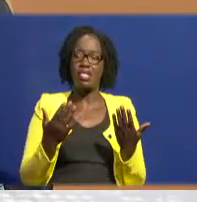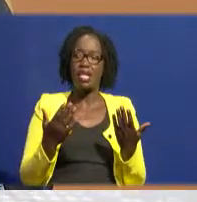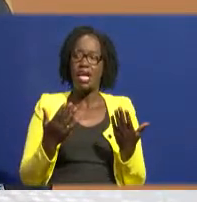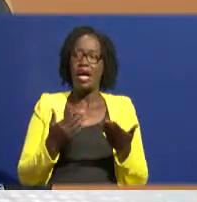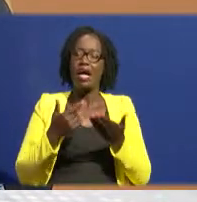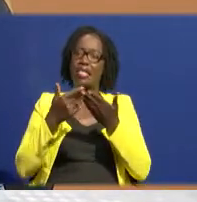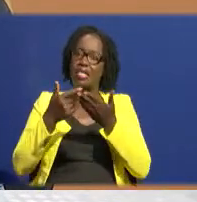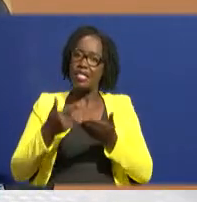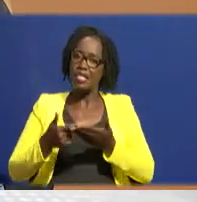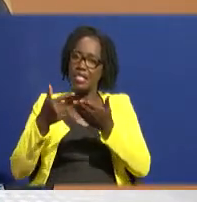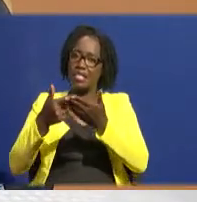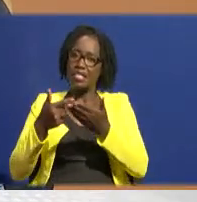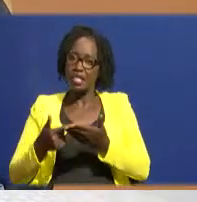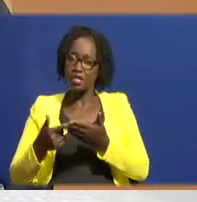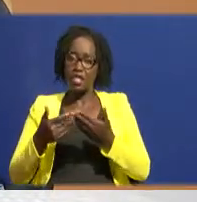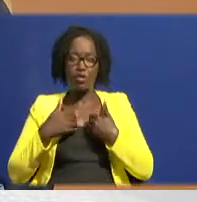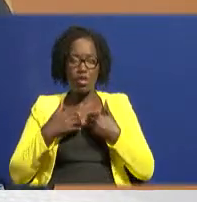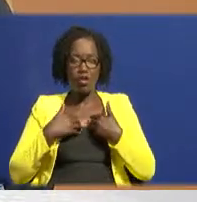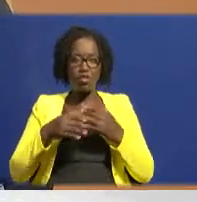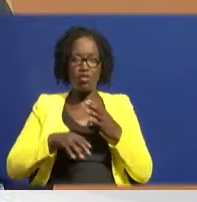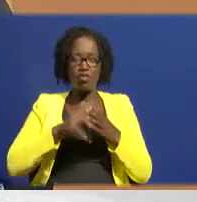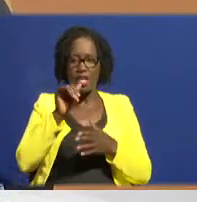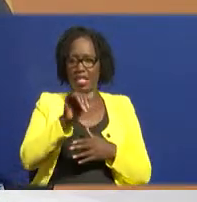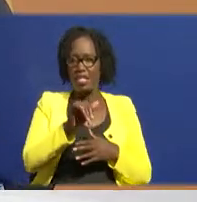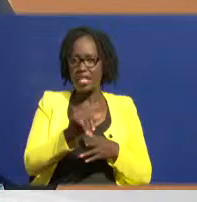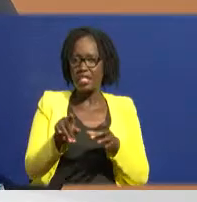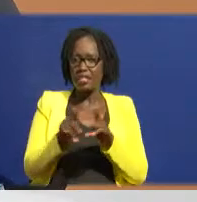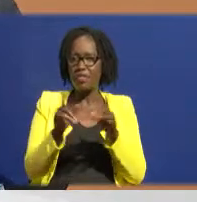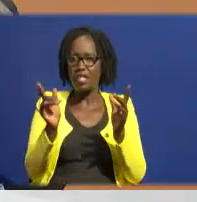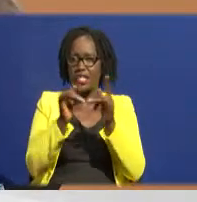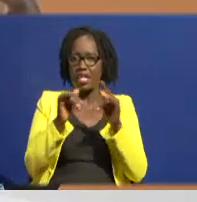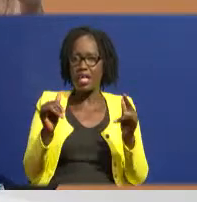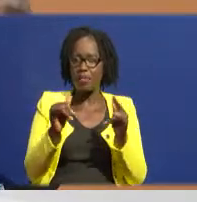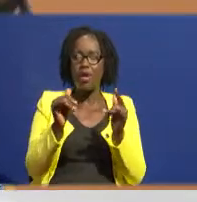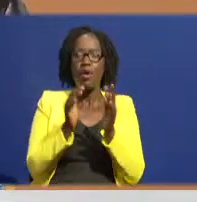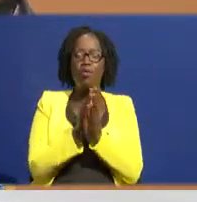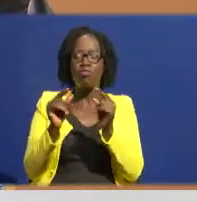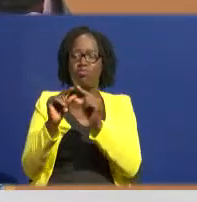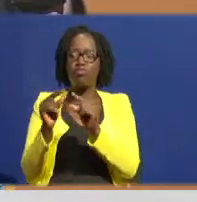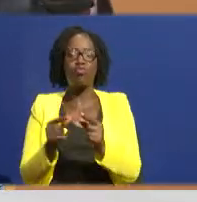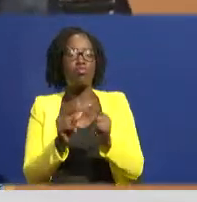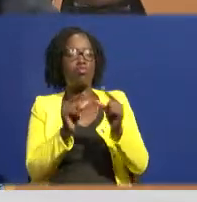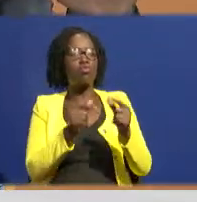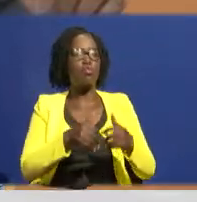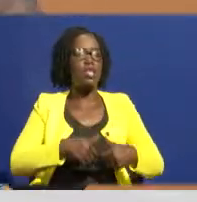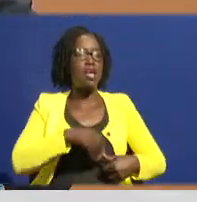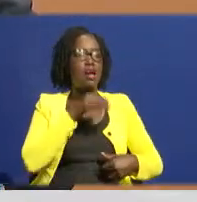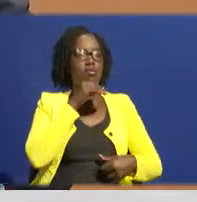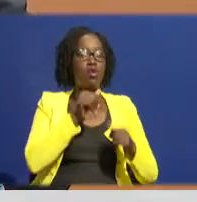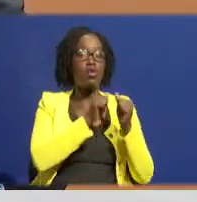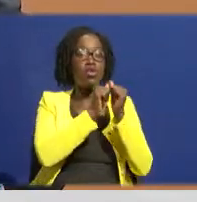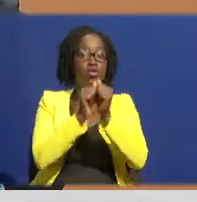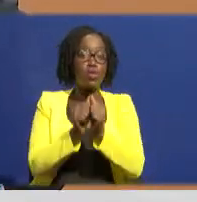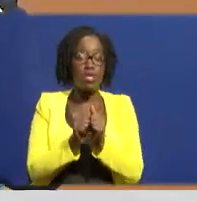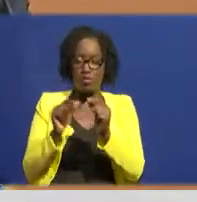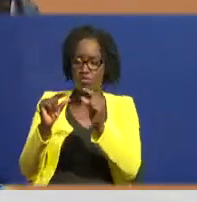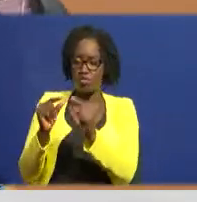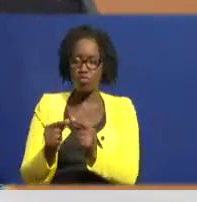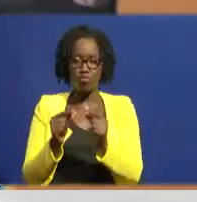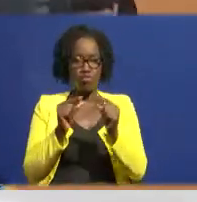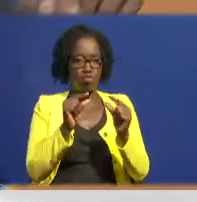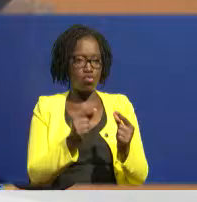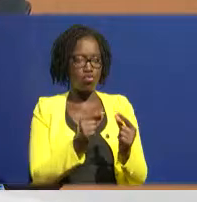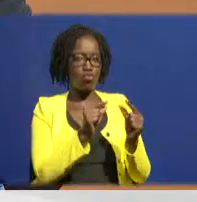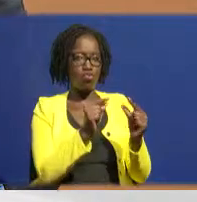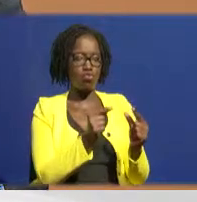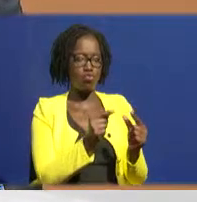the discussions that we shall be having. You find that even in this camp, we shall be grouping these young boys together in groups. And in